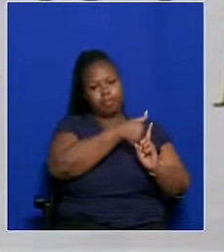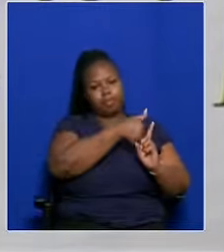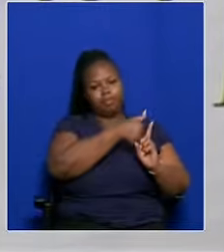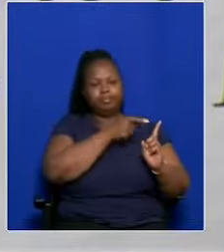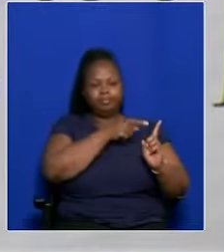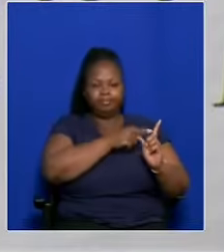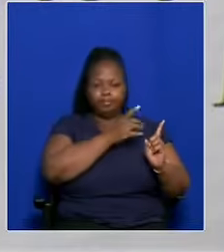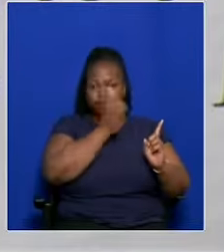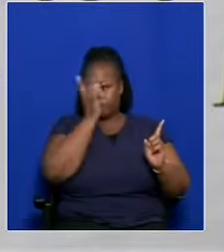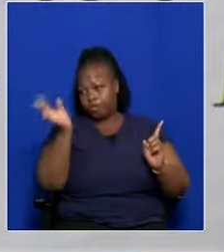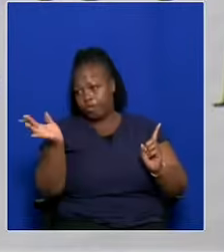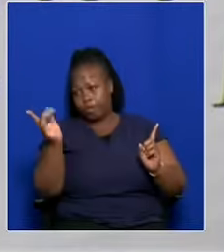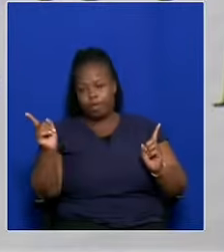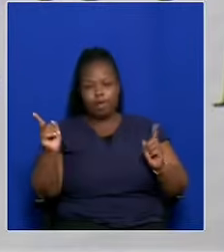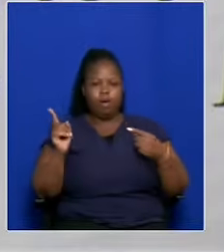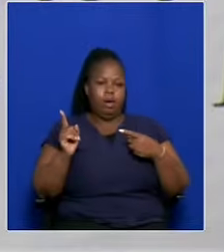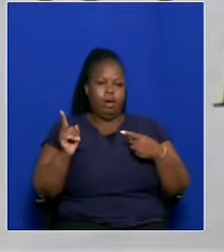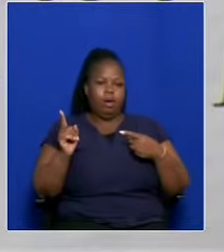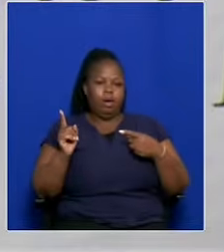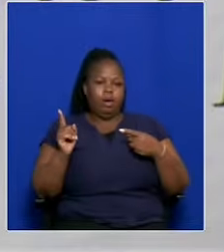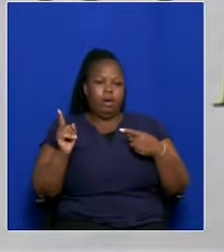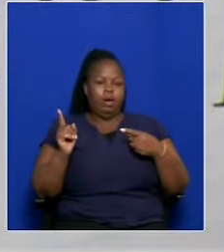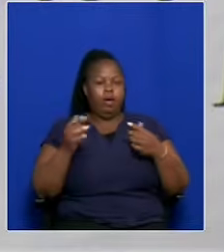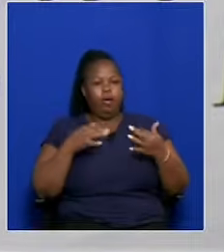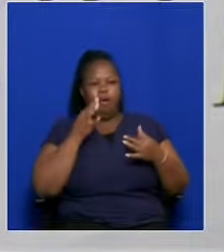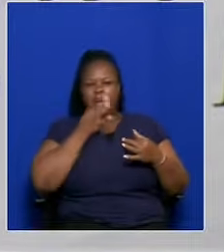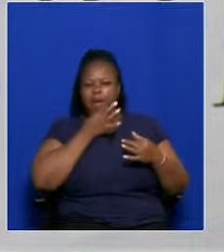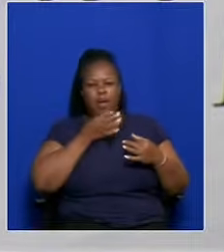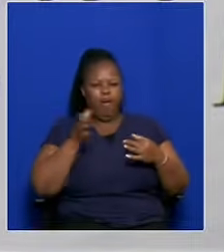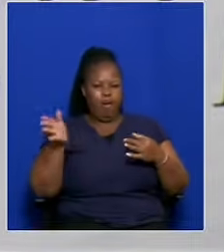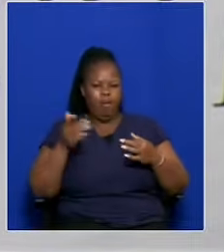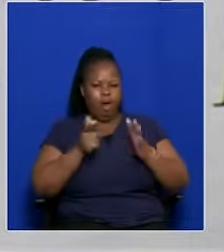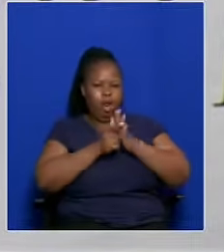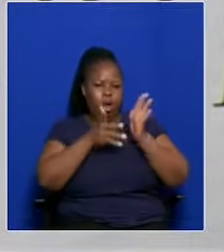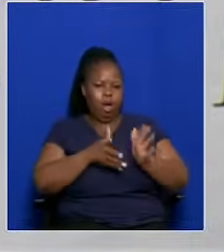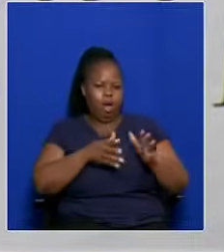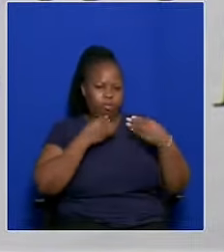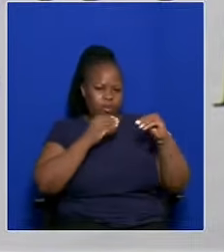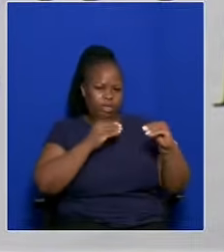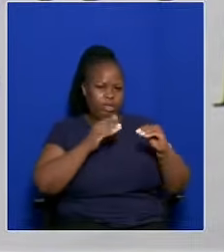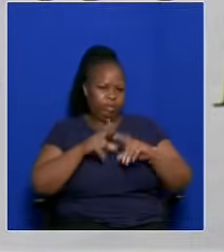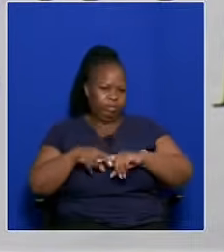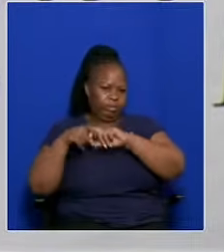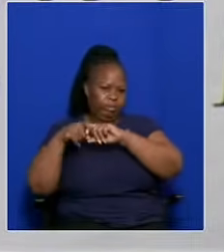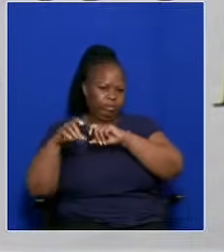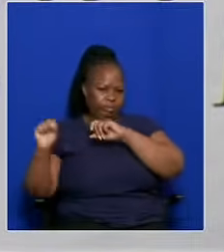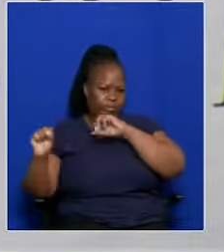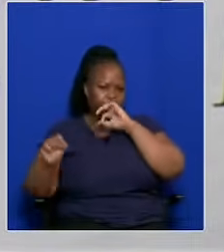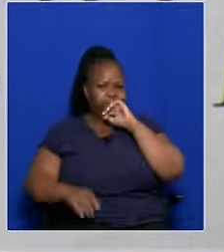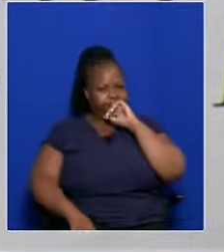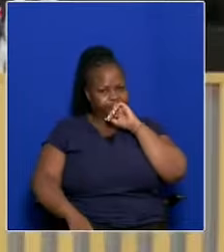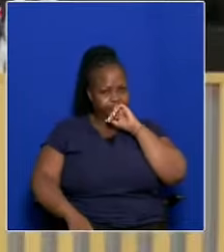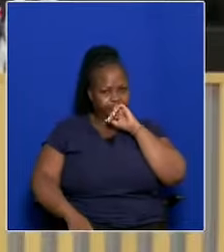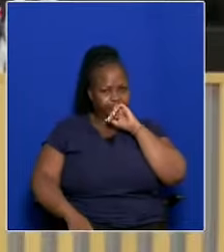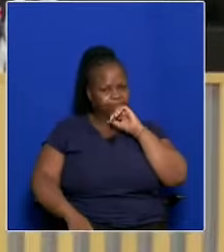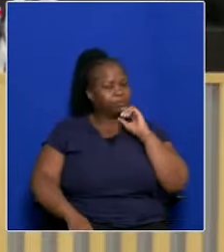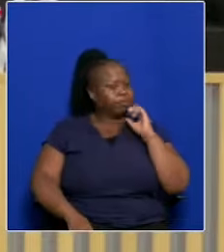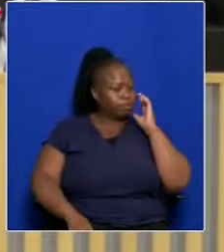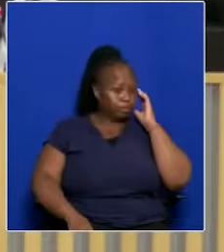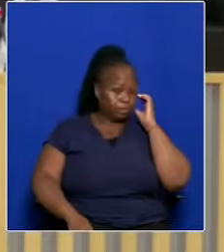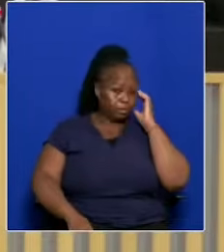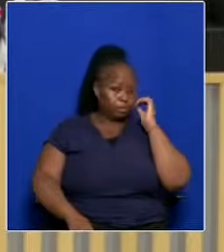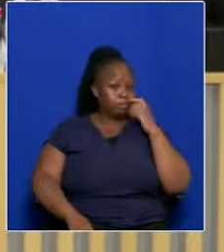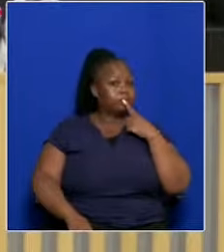that for now my attorney is dealing with it, let's park it. General, to complete